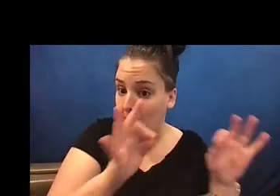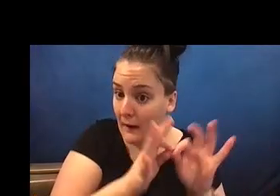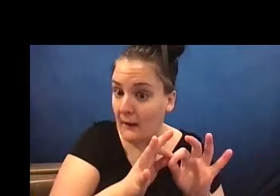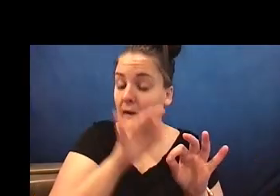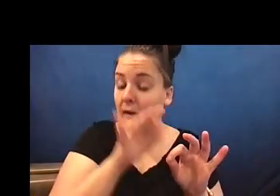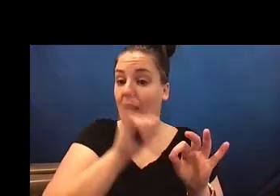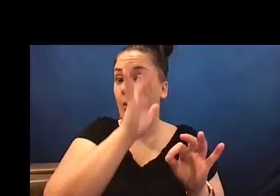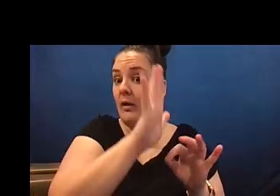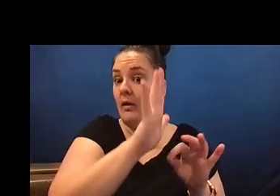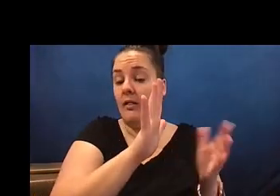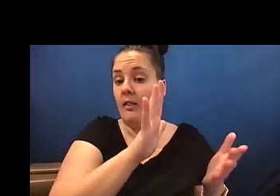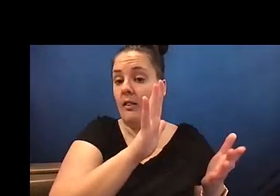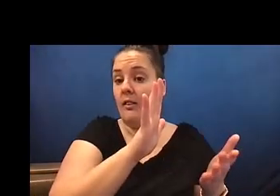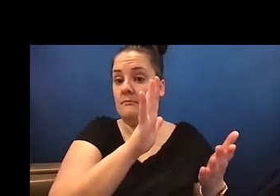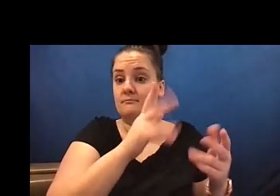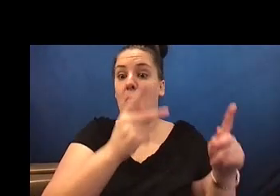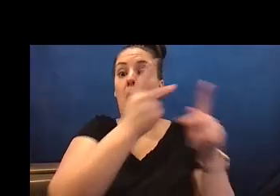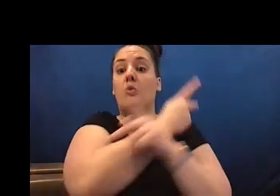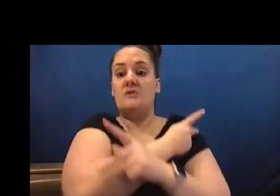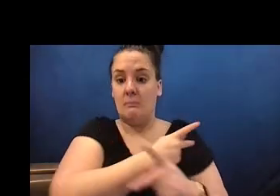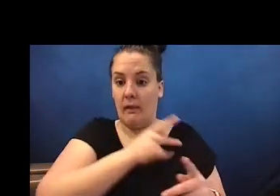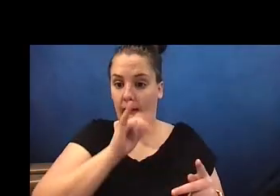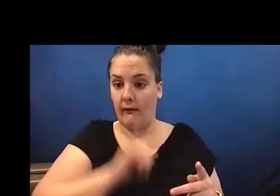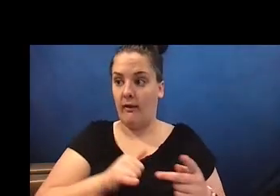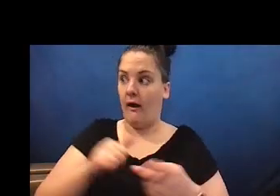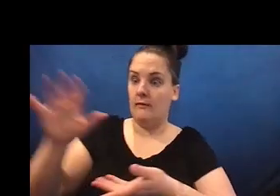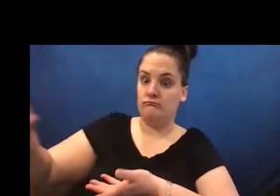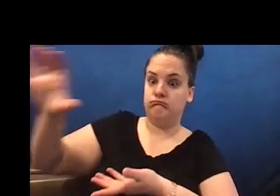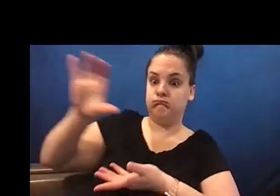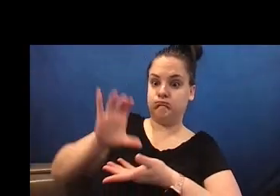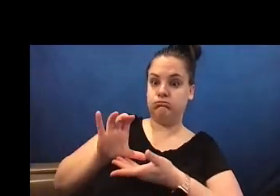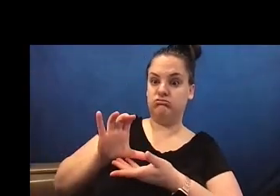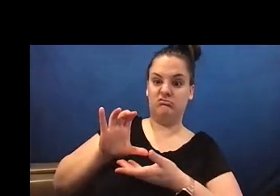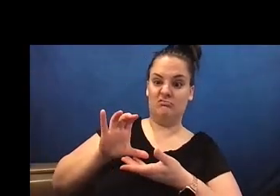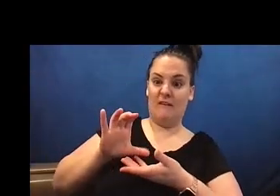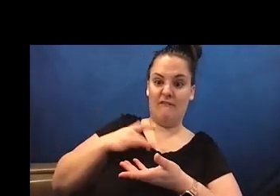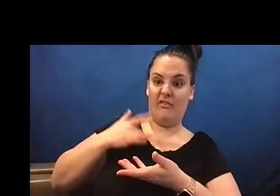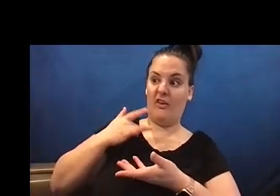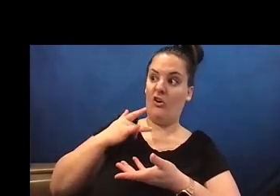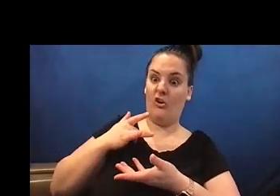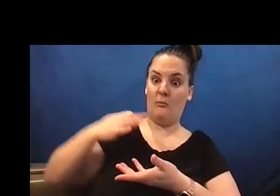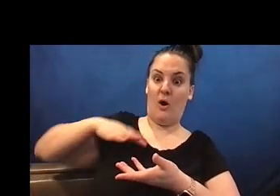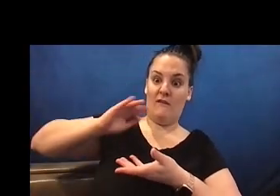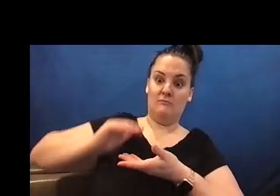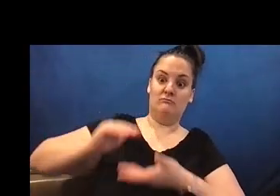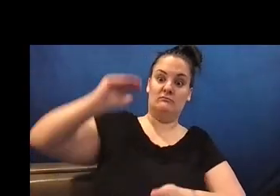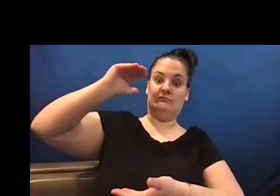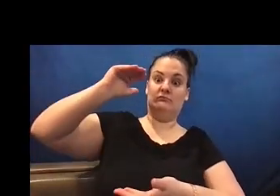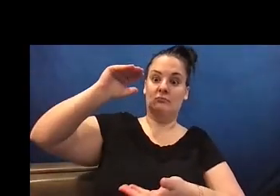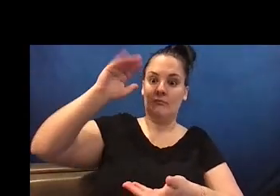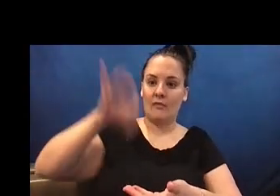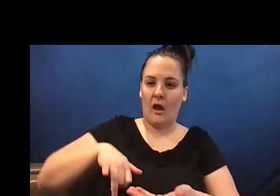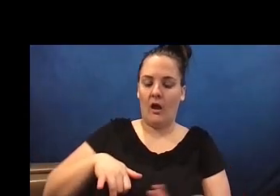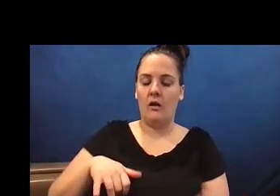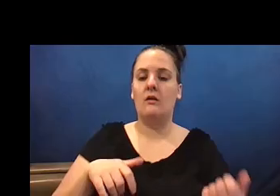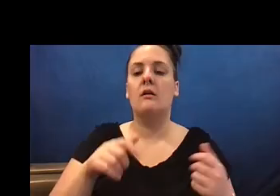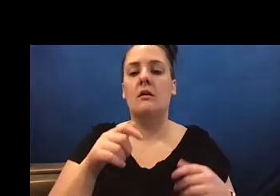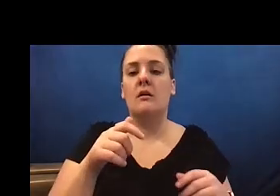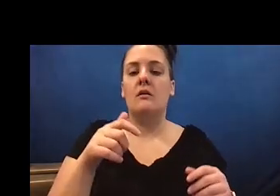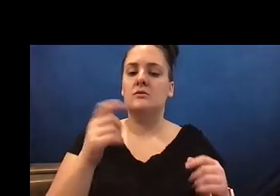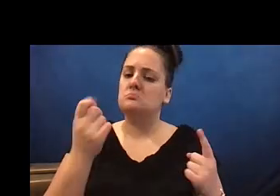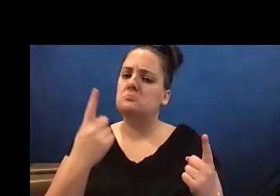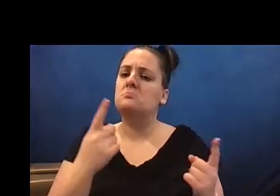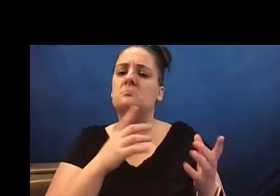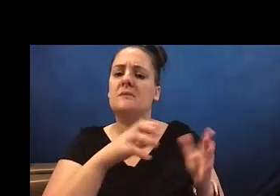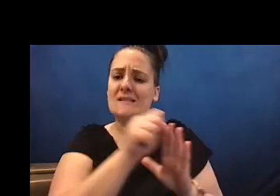huge. I will put a plug in, though, that you'll hear over and over again from us. And the state will say, how can we